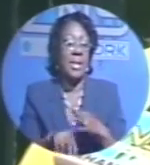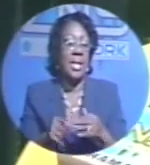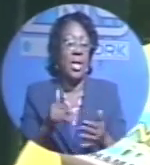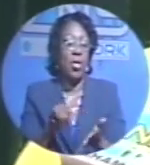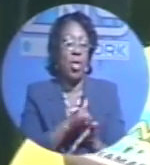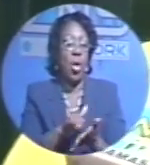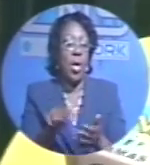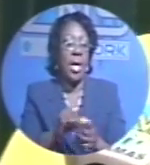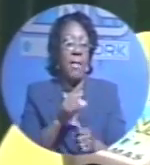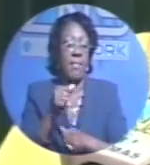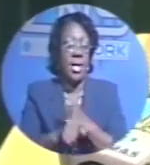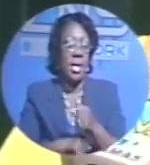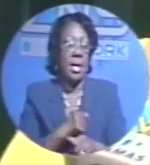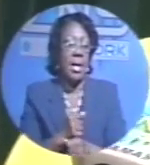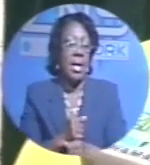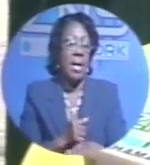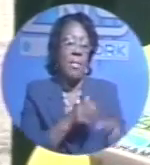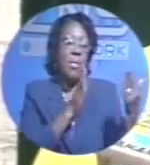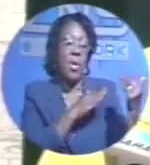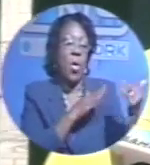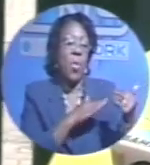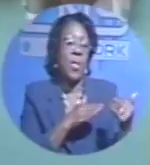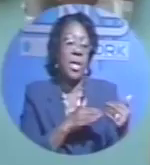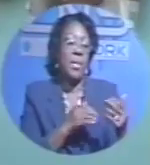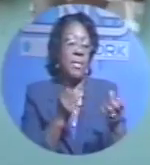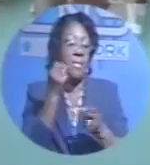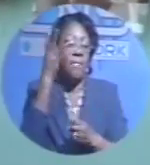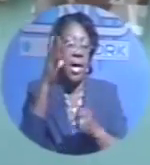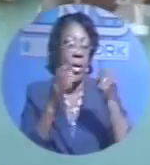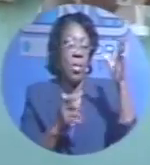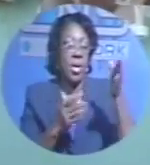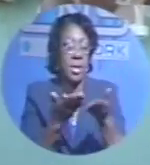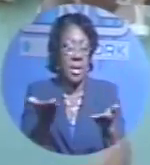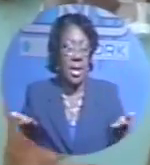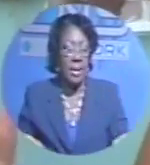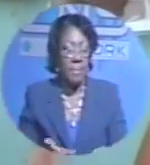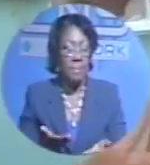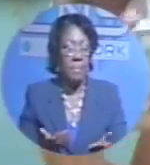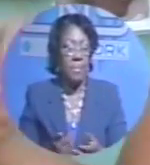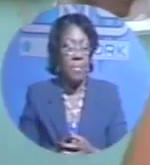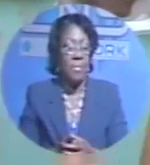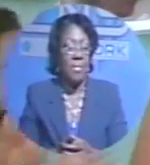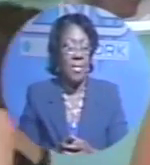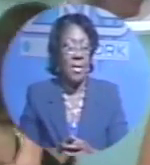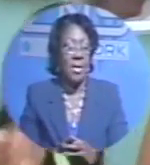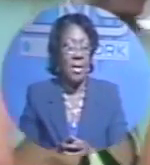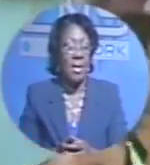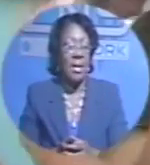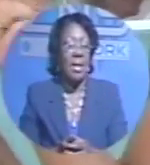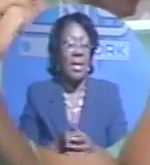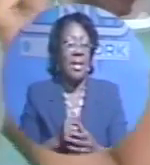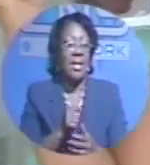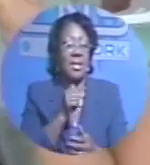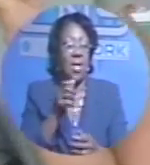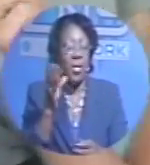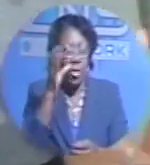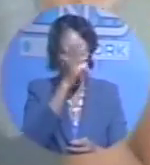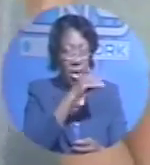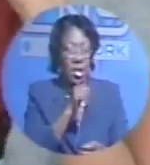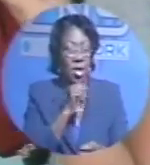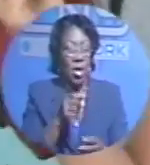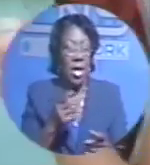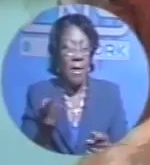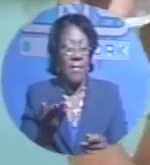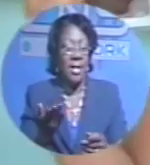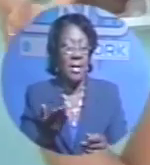every year. But we're hoping we have some fireworks here. It's definitely going to be weird to not have anything that we're used to in our country in terms of seeing the